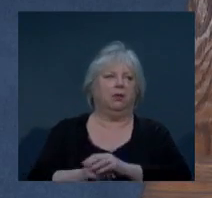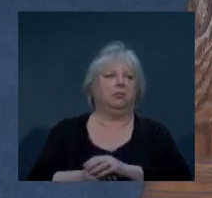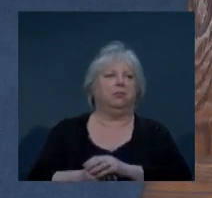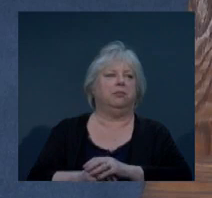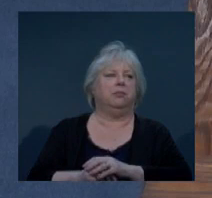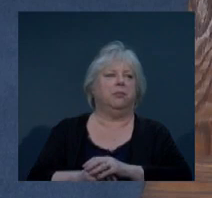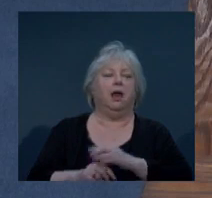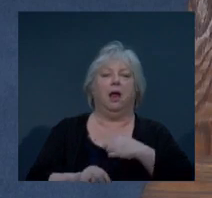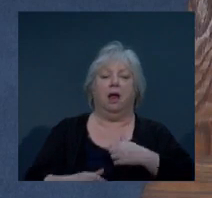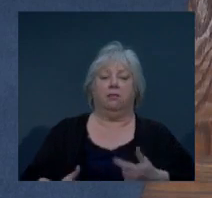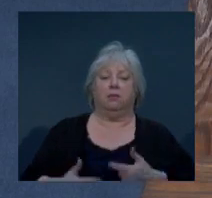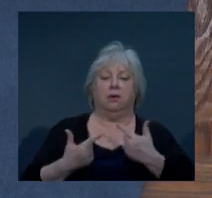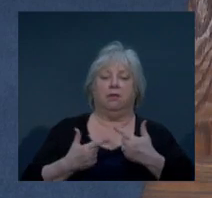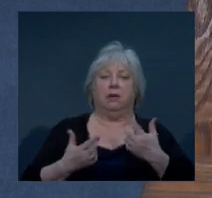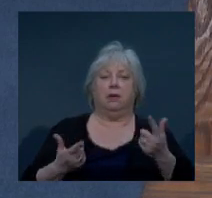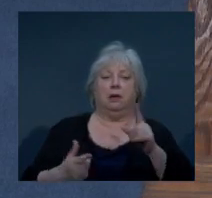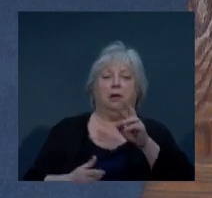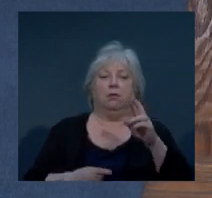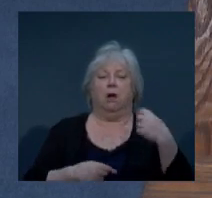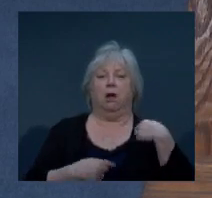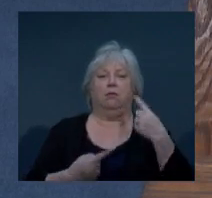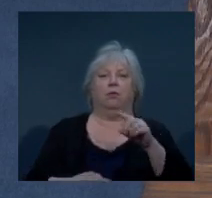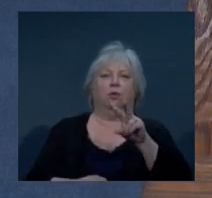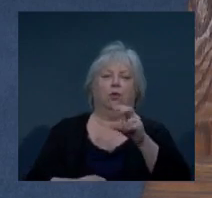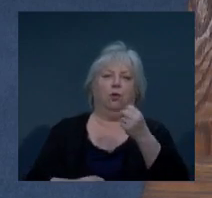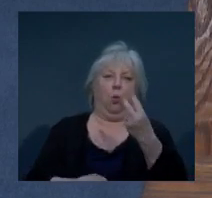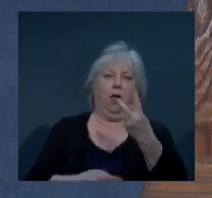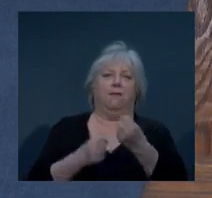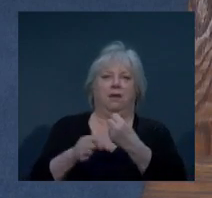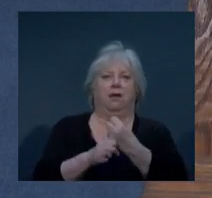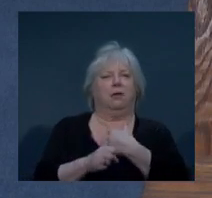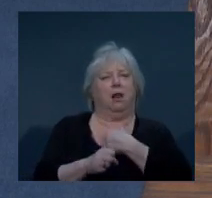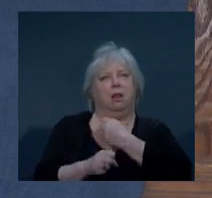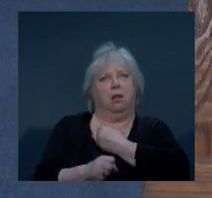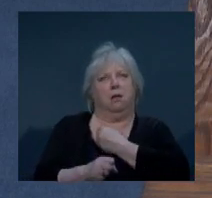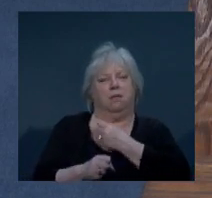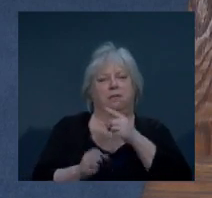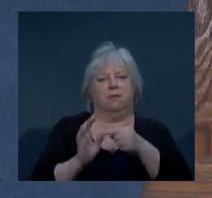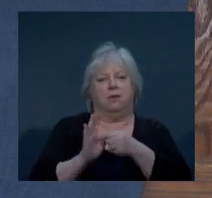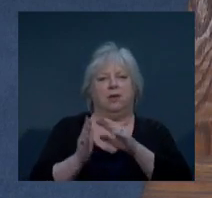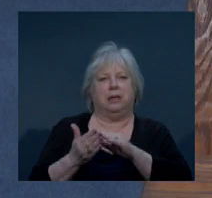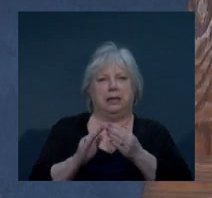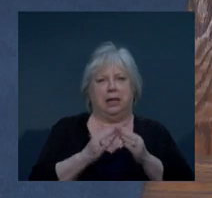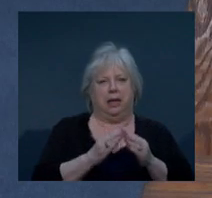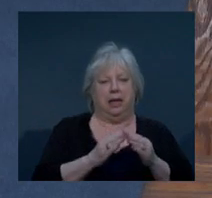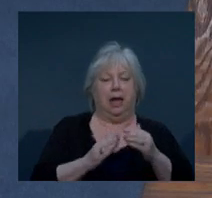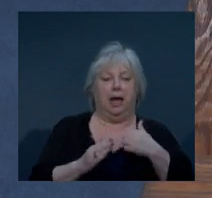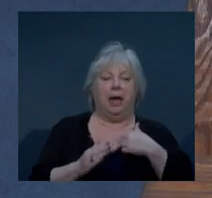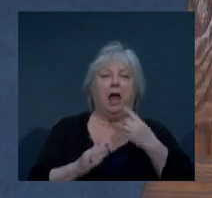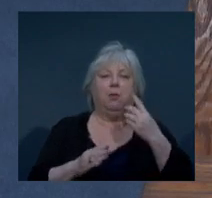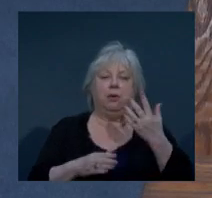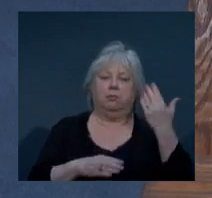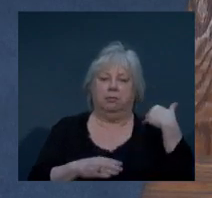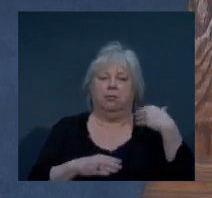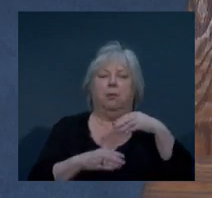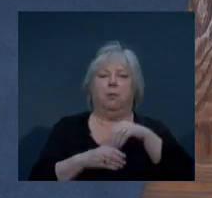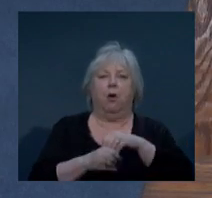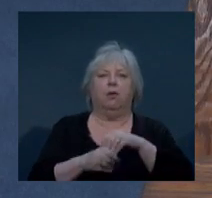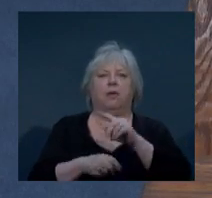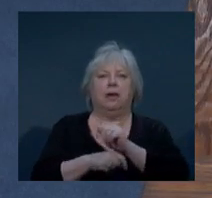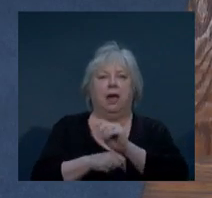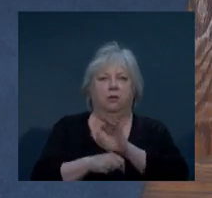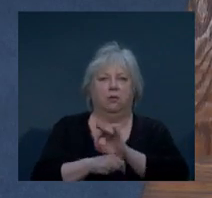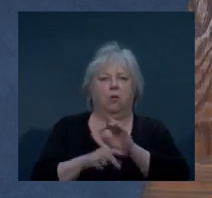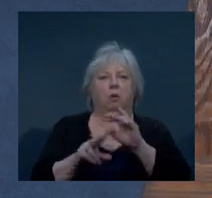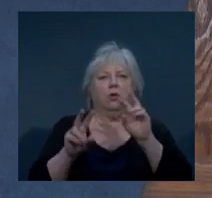here. I've lived in Little Rock for 12 years. I love this city. And I was part of a task force, Think Big Little Rock. And that